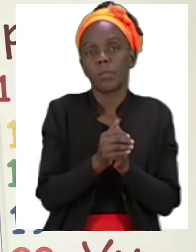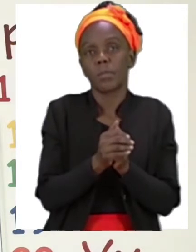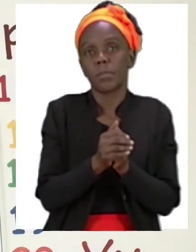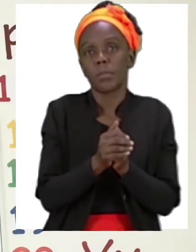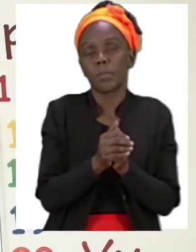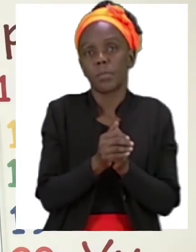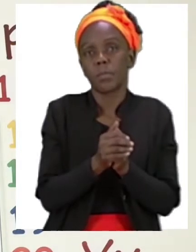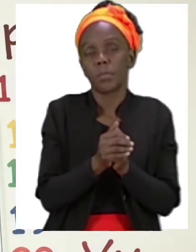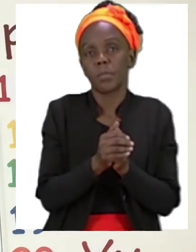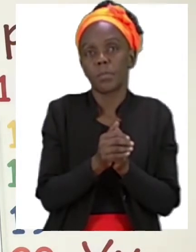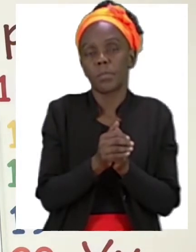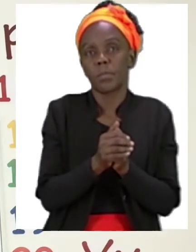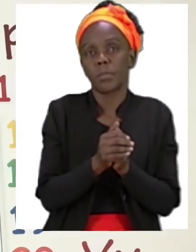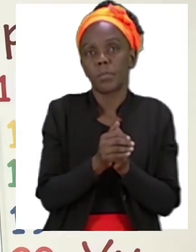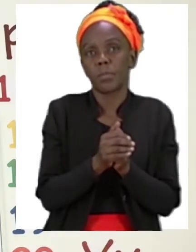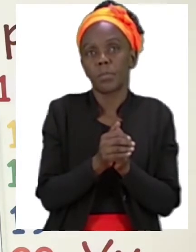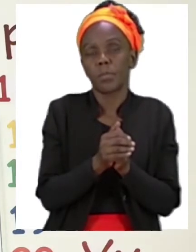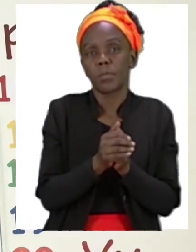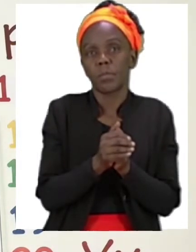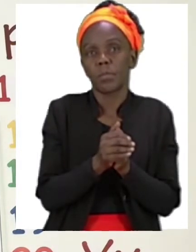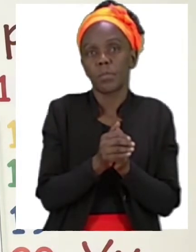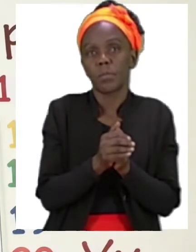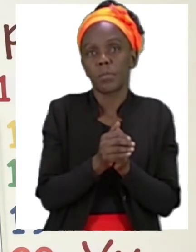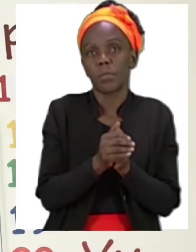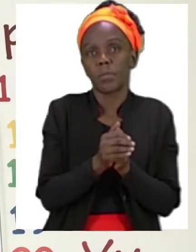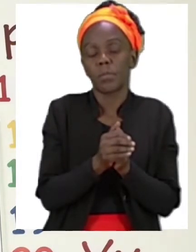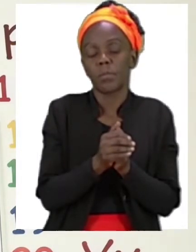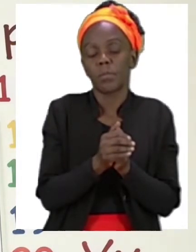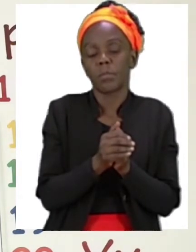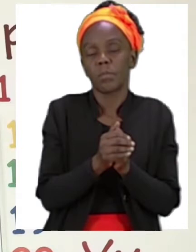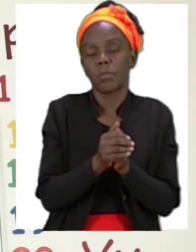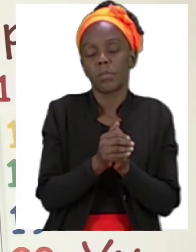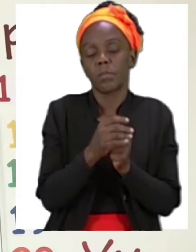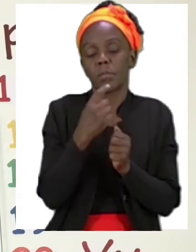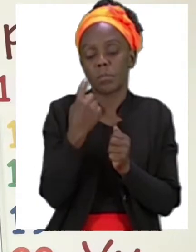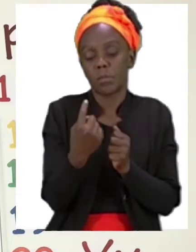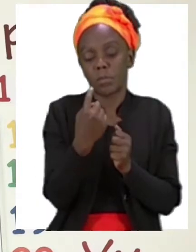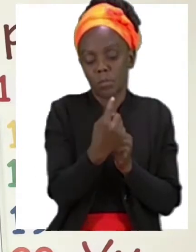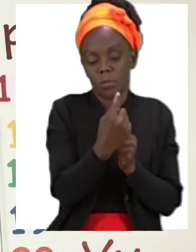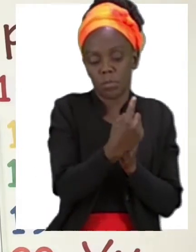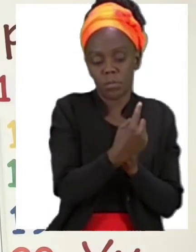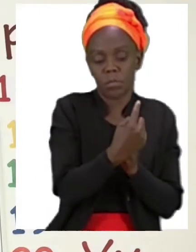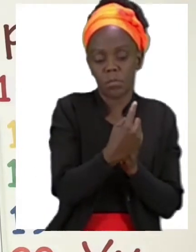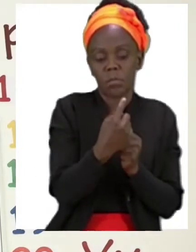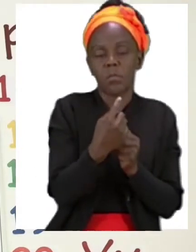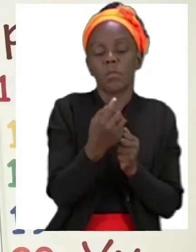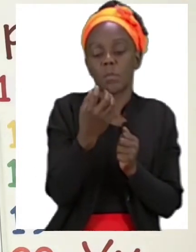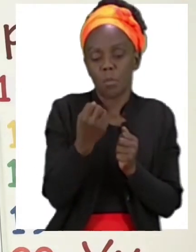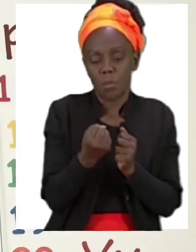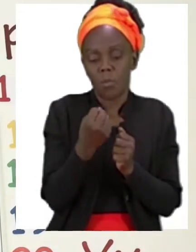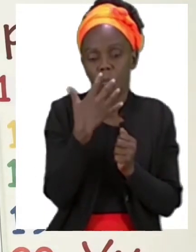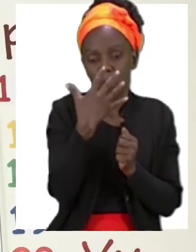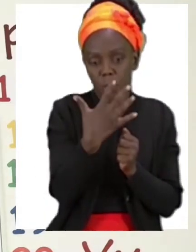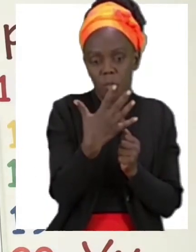first son has 5 is because it said each son has 5. So that